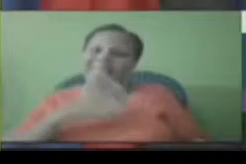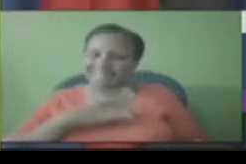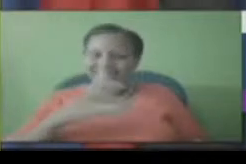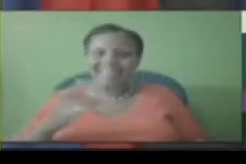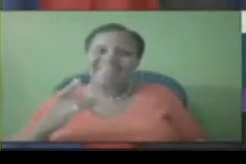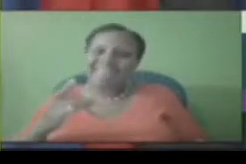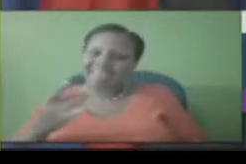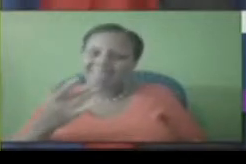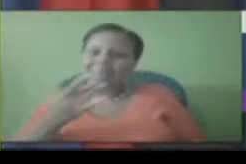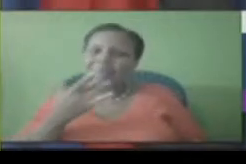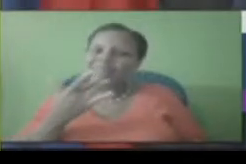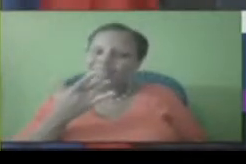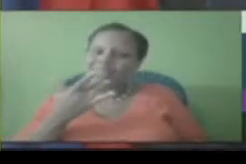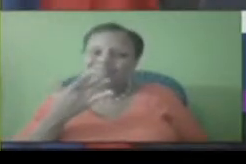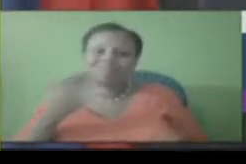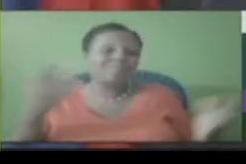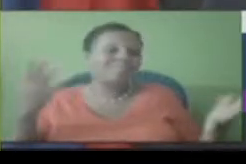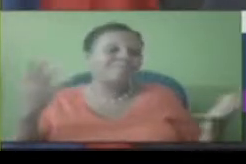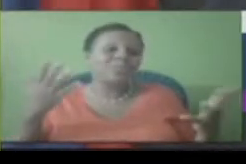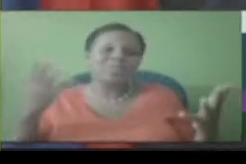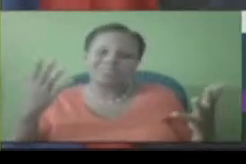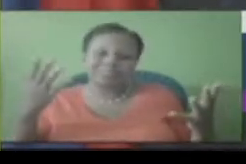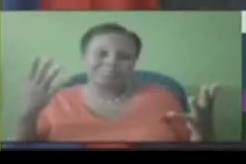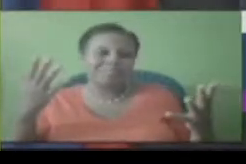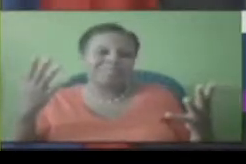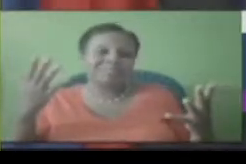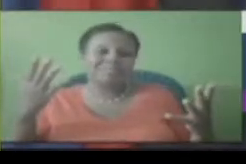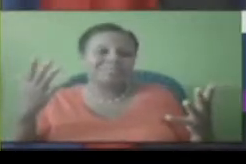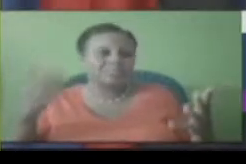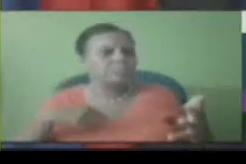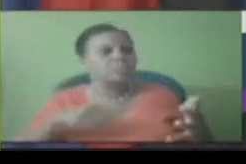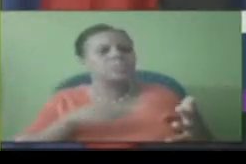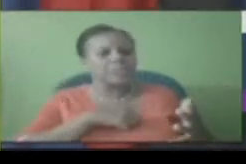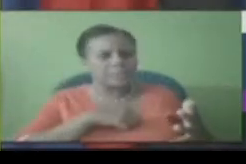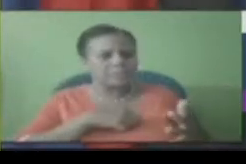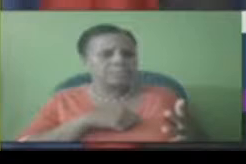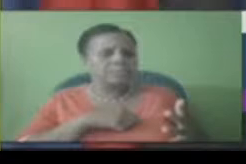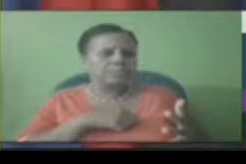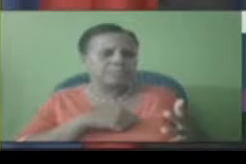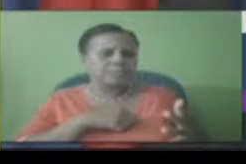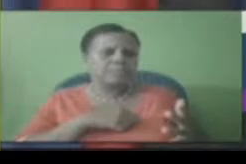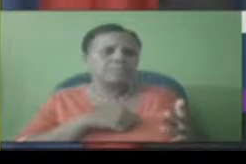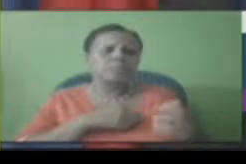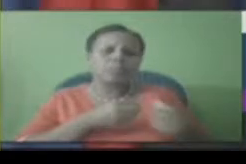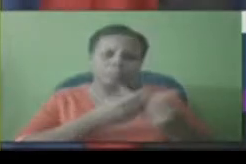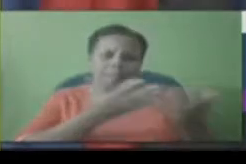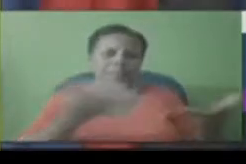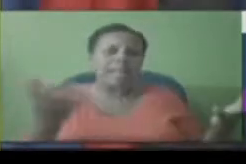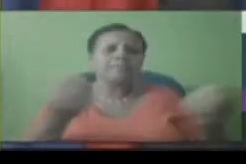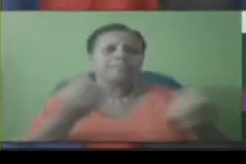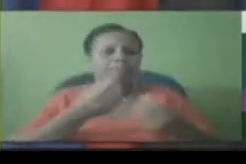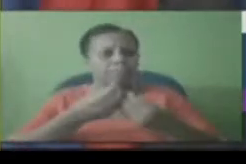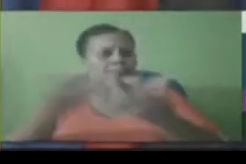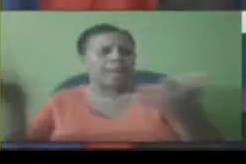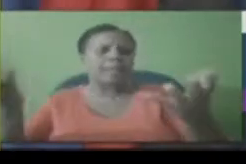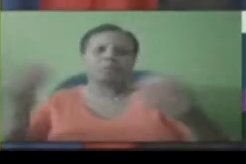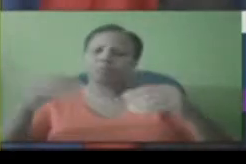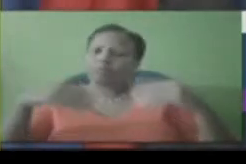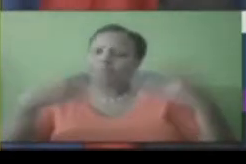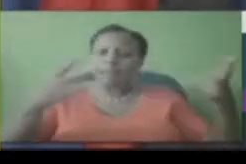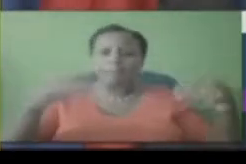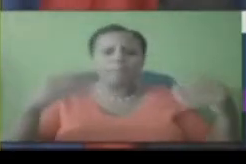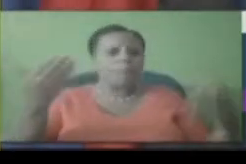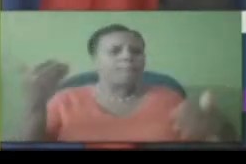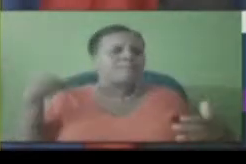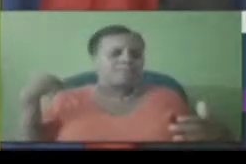utilized. We have made significant provisions. We both at the personal level and at the corporate level.